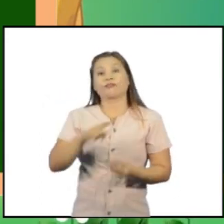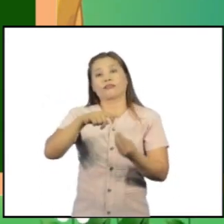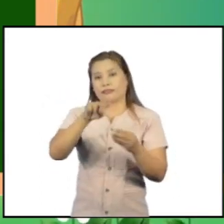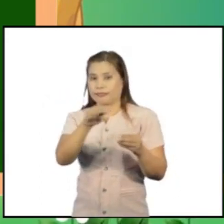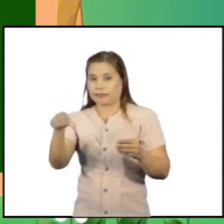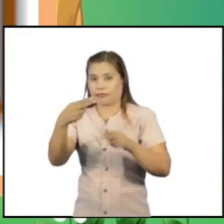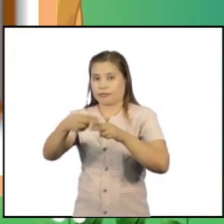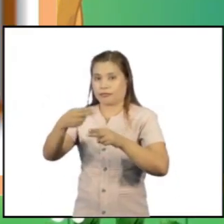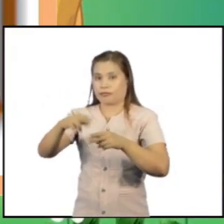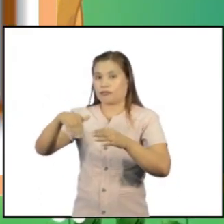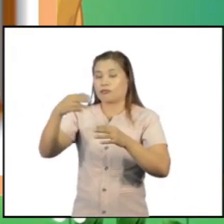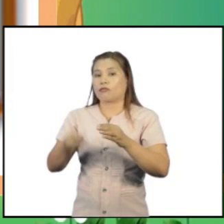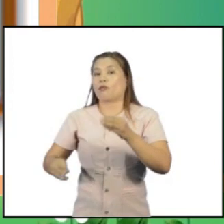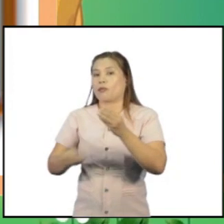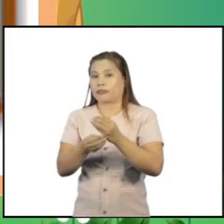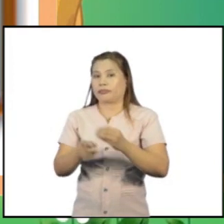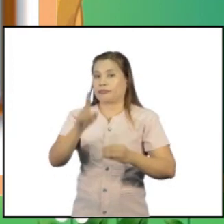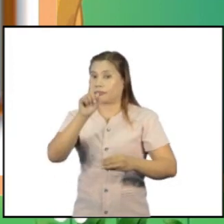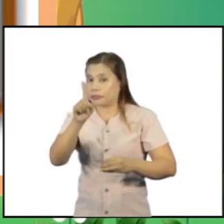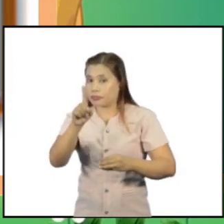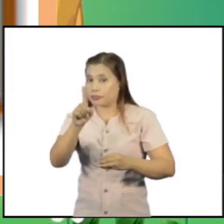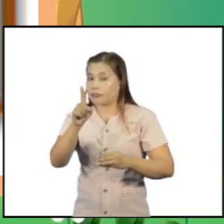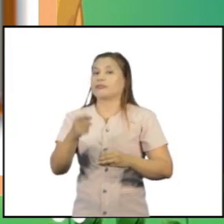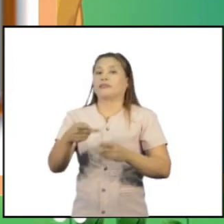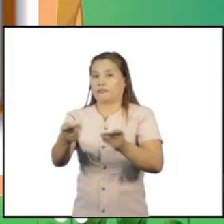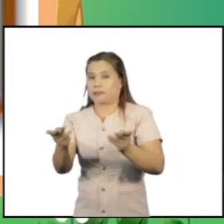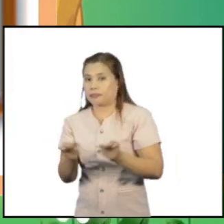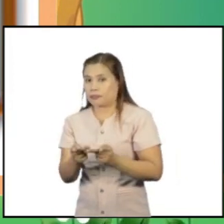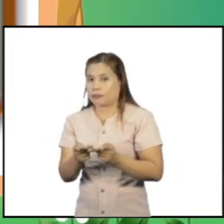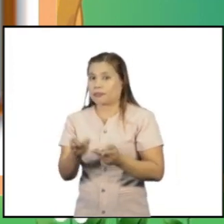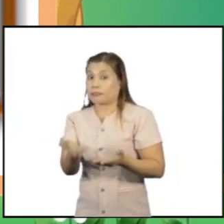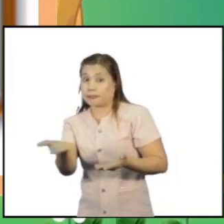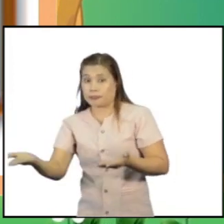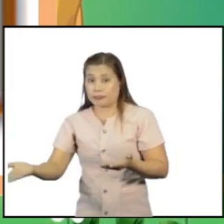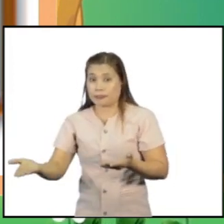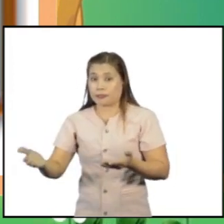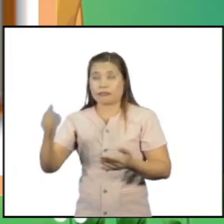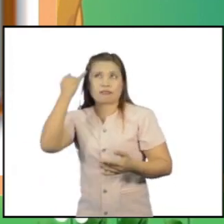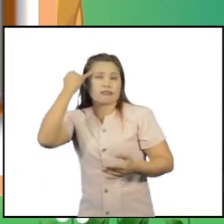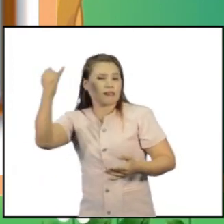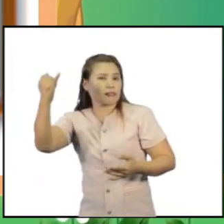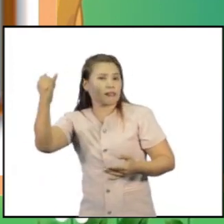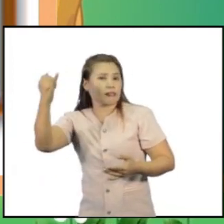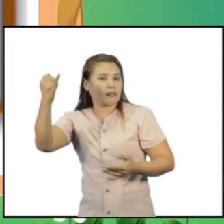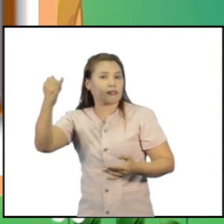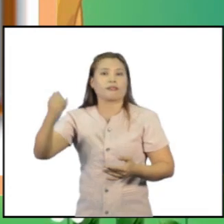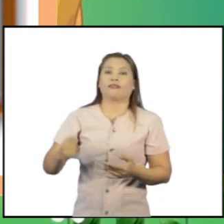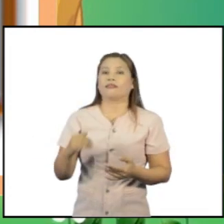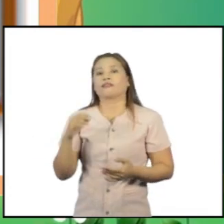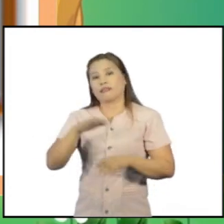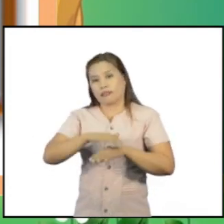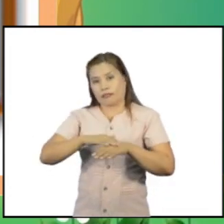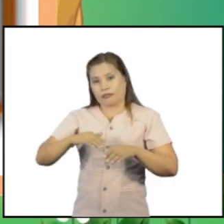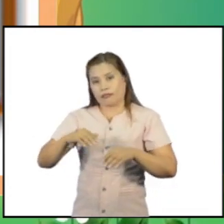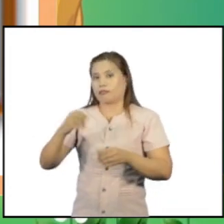When a noun names more than one person, place, thing, or idea, it is